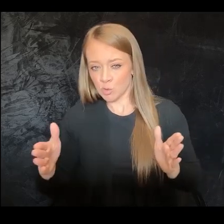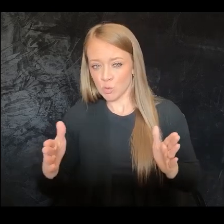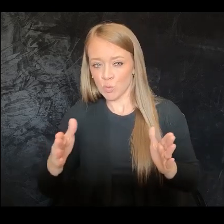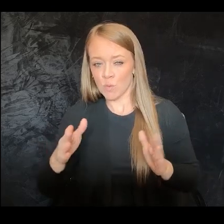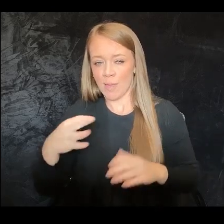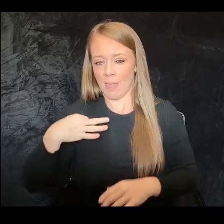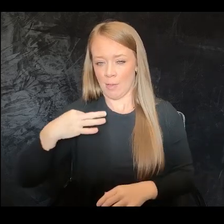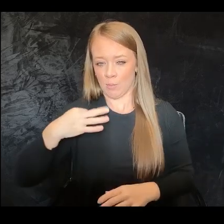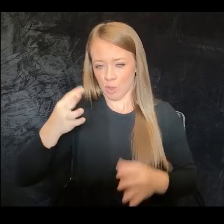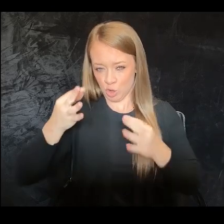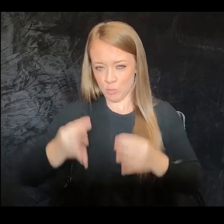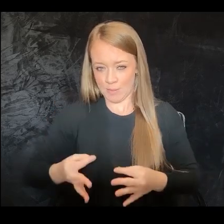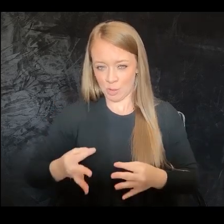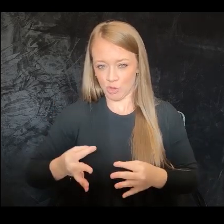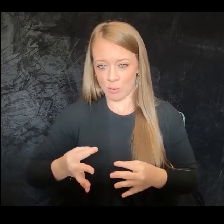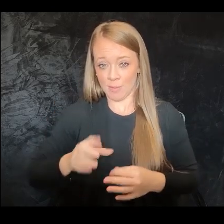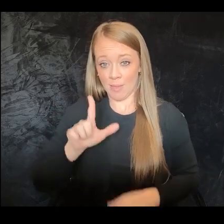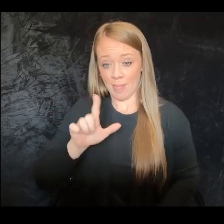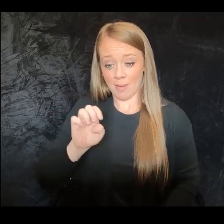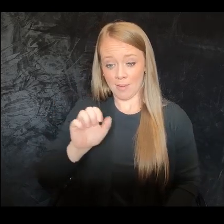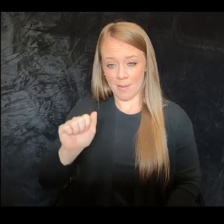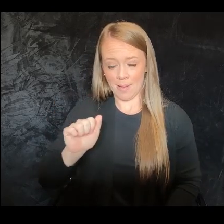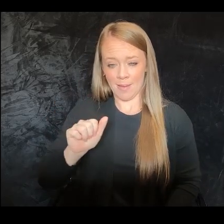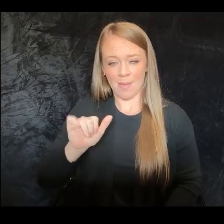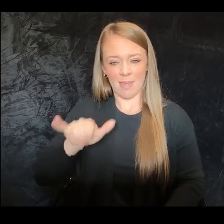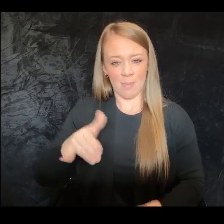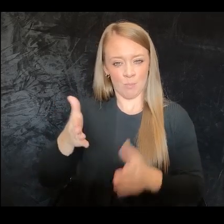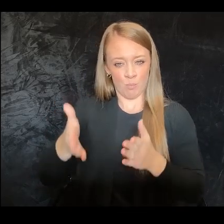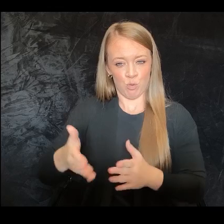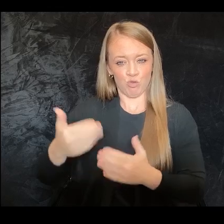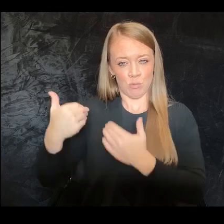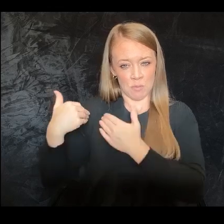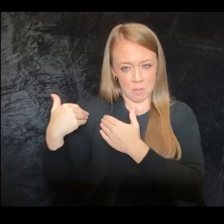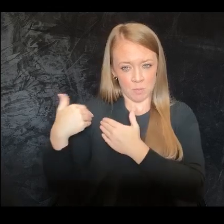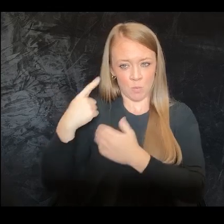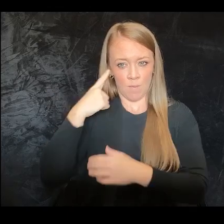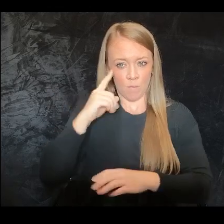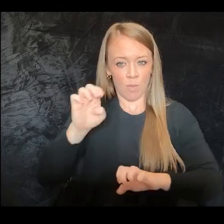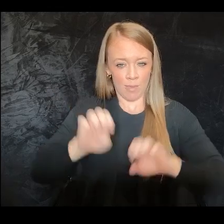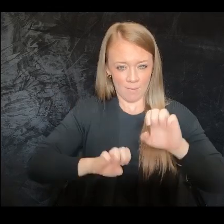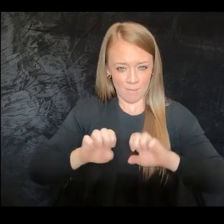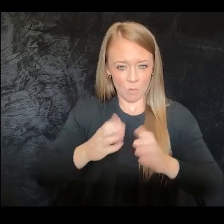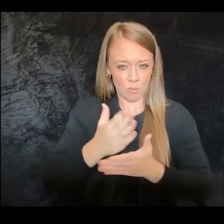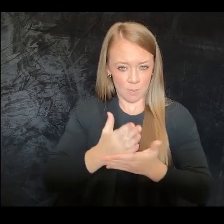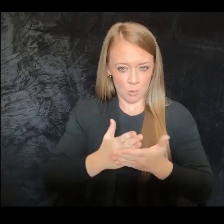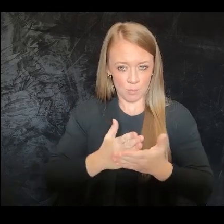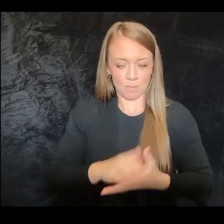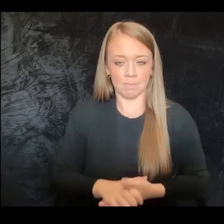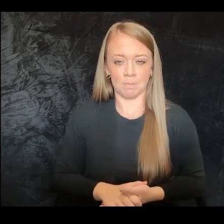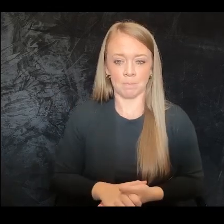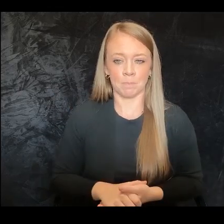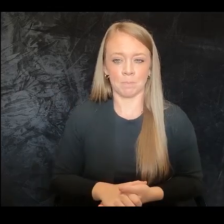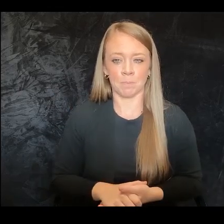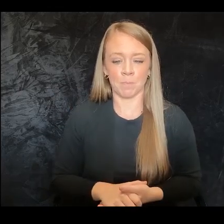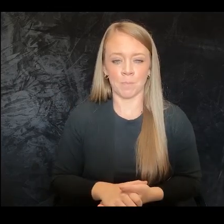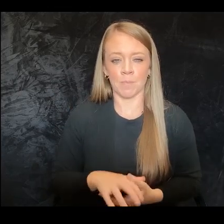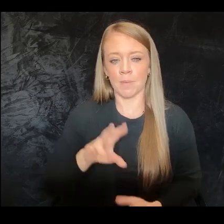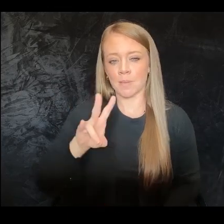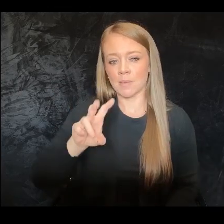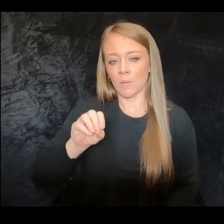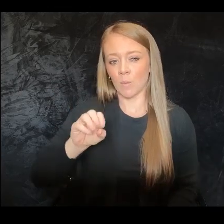determination, as the LEA is the responsible party for the evaluation.